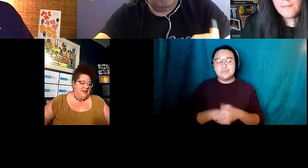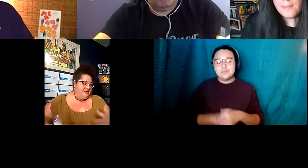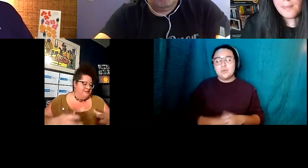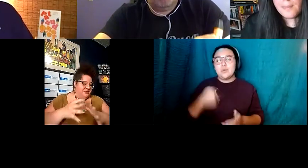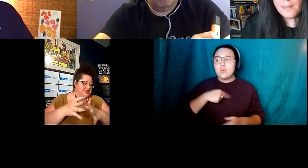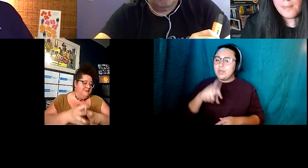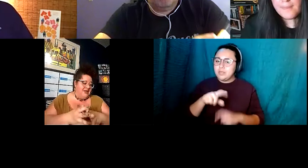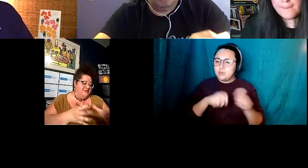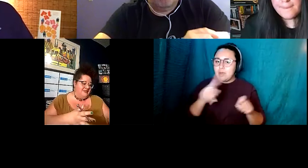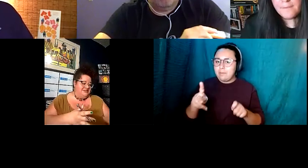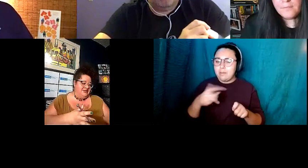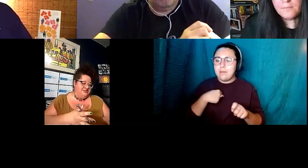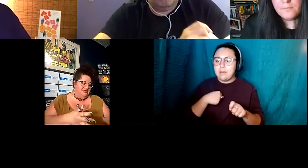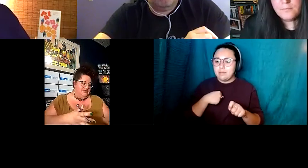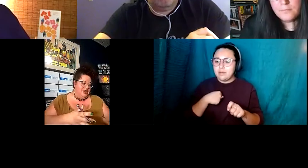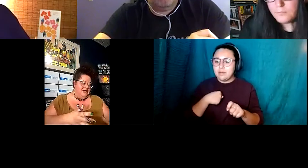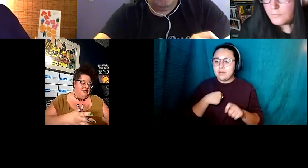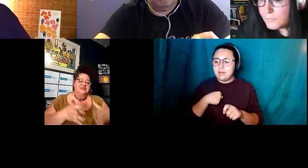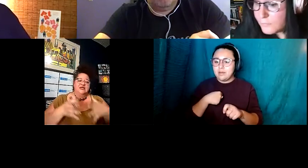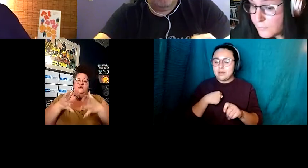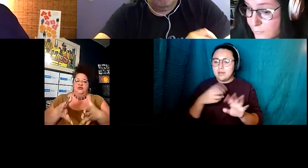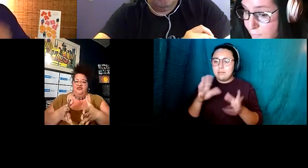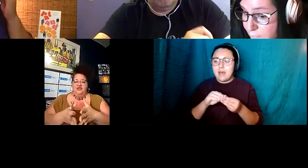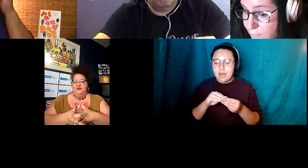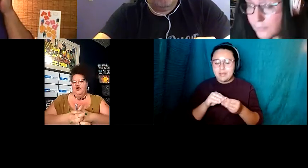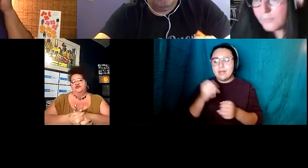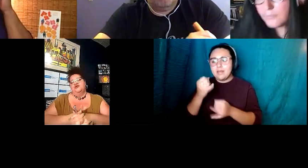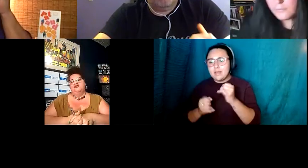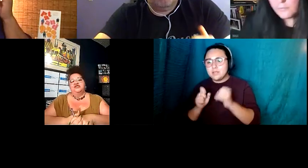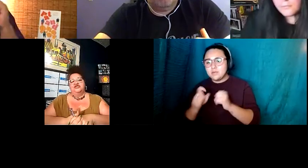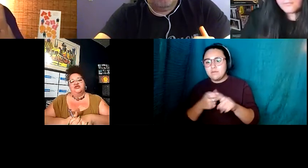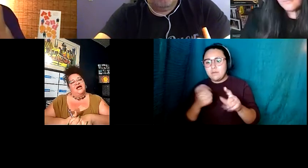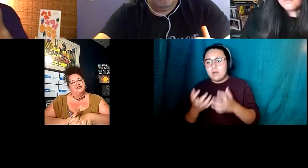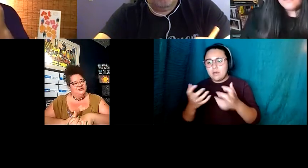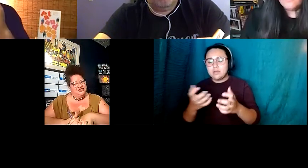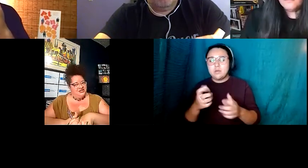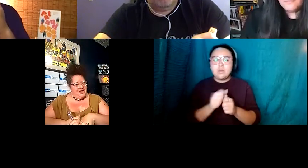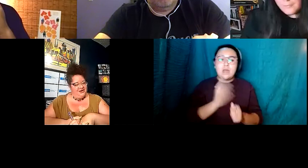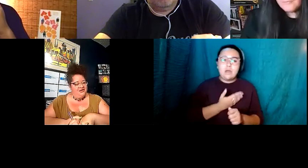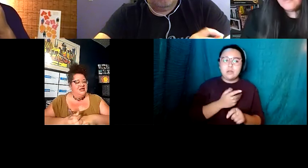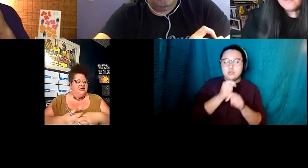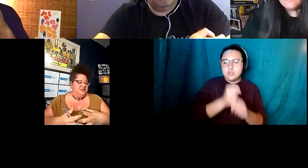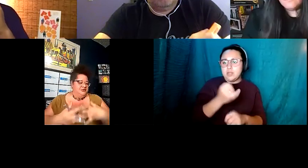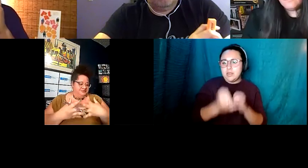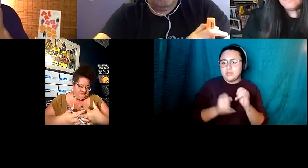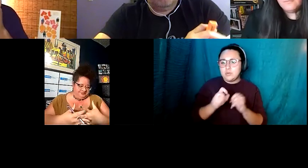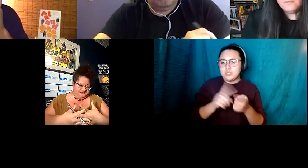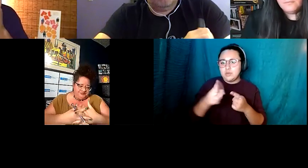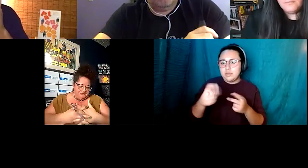We do need to wrap up. So I'm going to combine the last question from the audience with our sort of traditional last question to the panel.